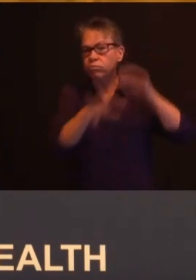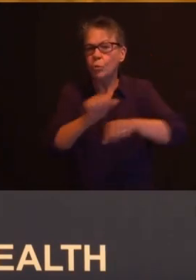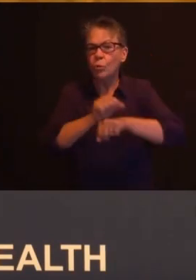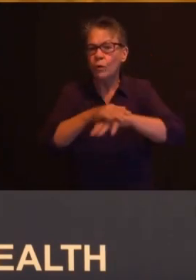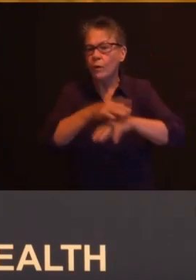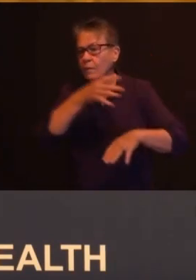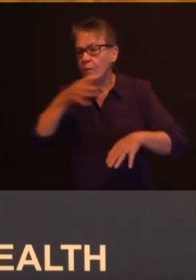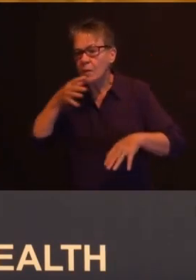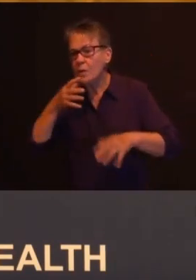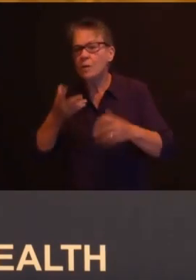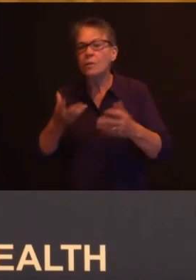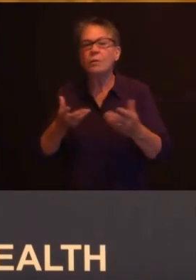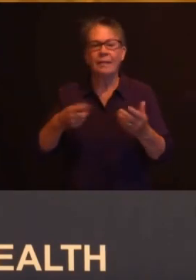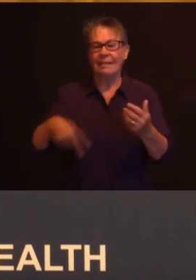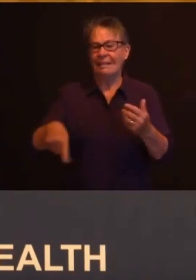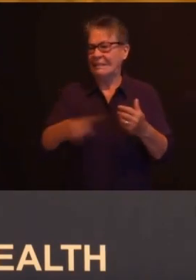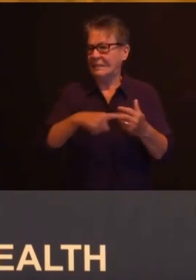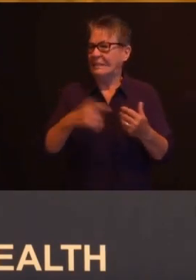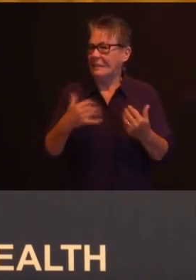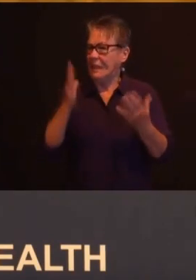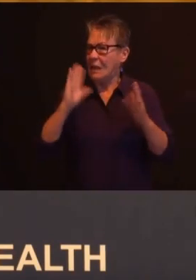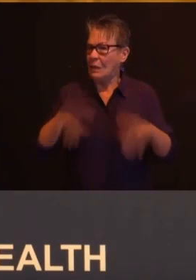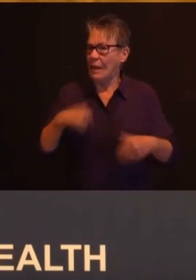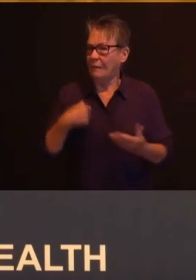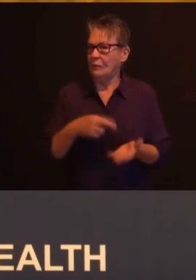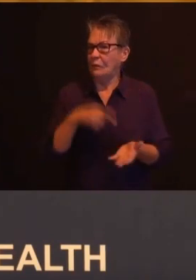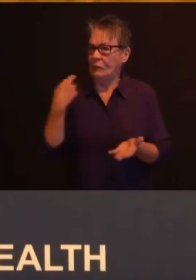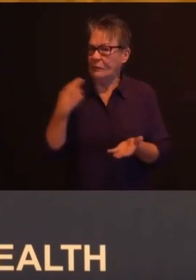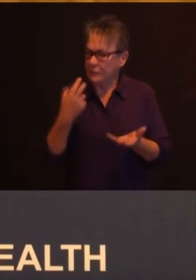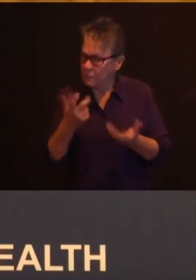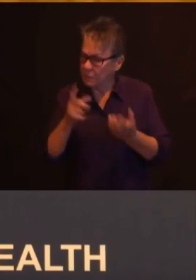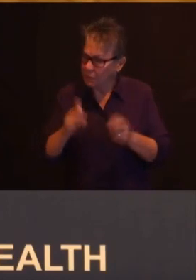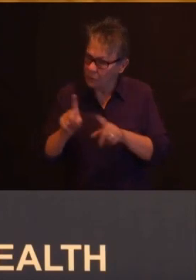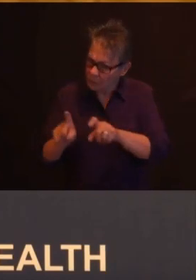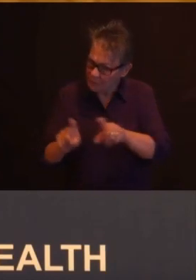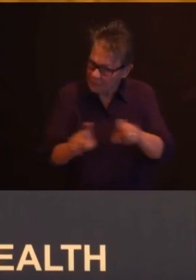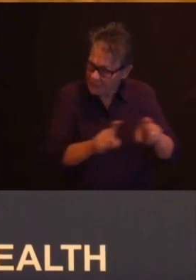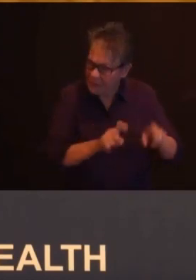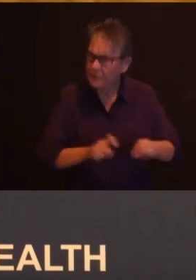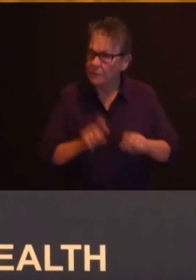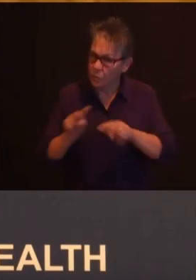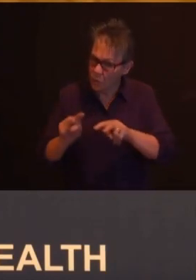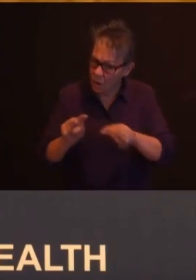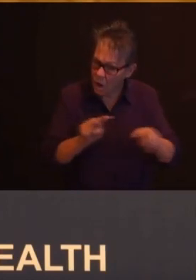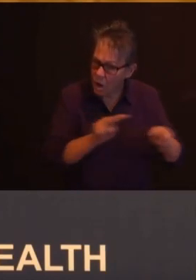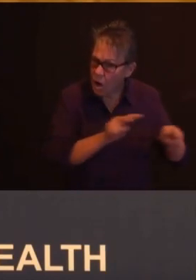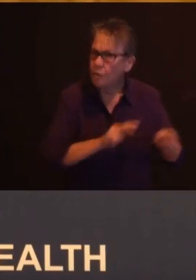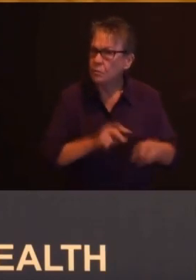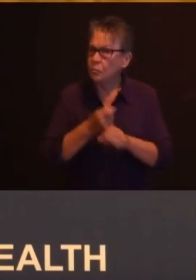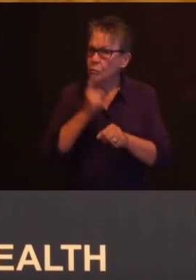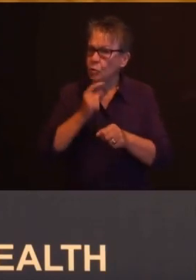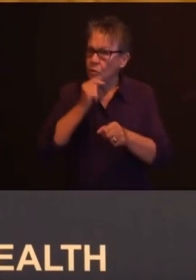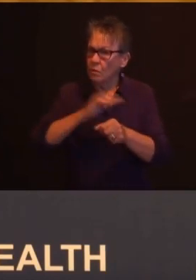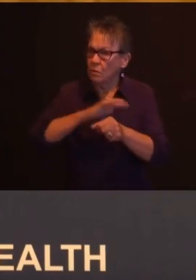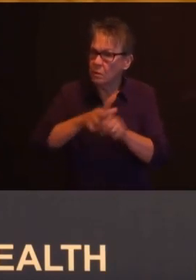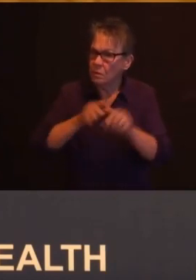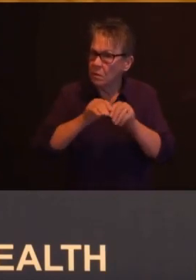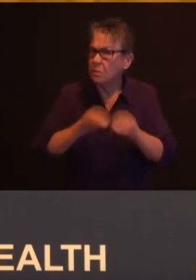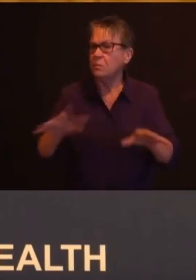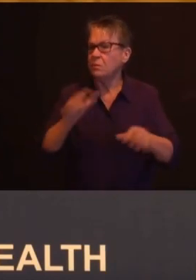I won't comment on a particular bill, but if you're in a vulnerable community and one that we think is